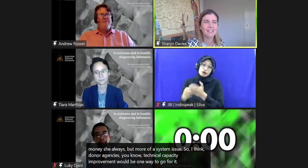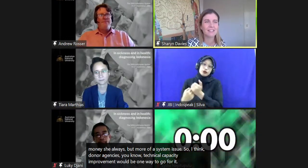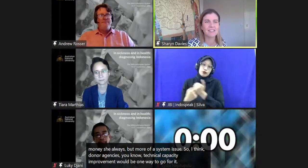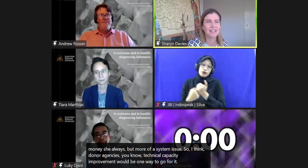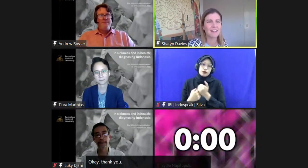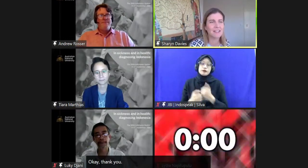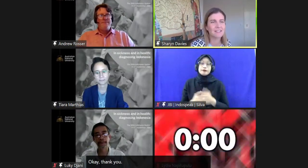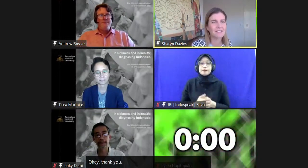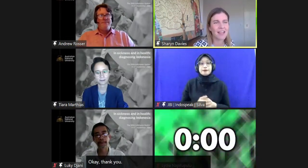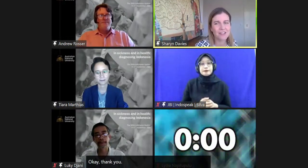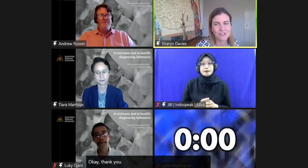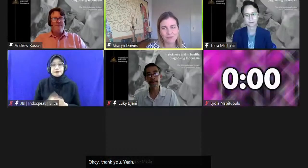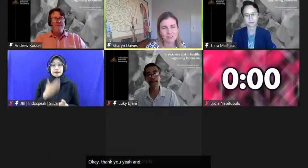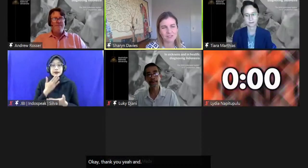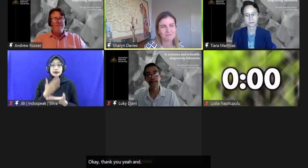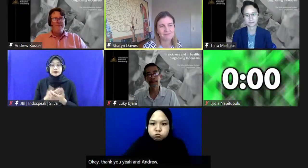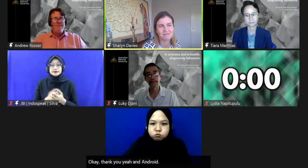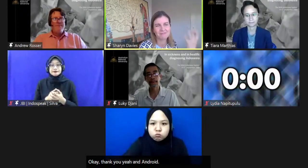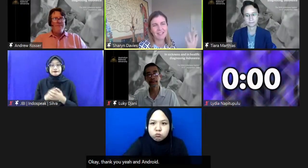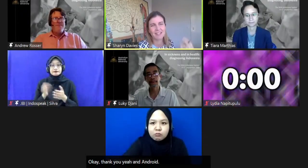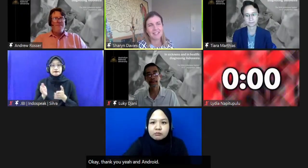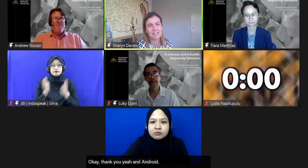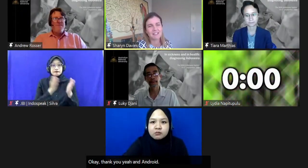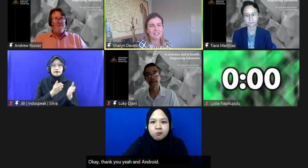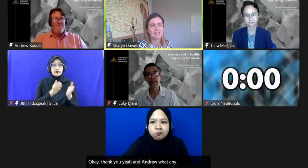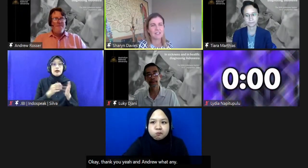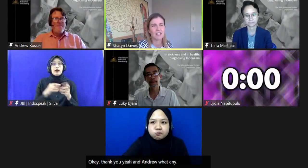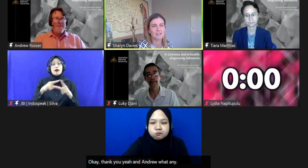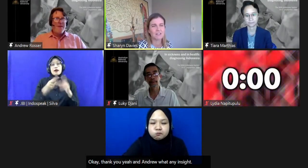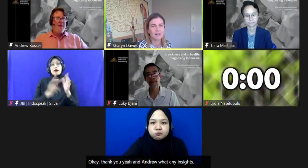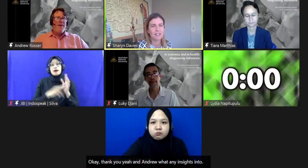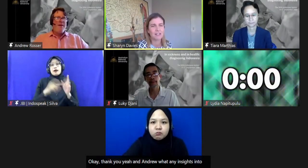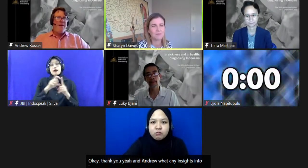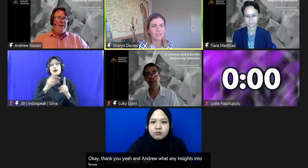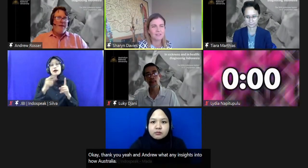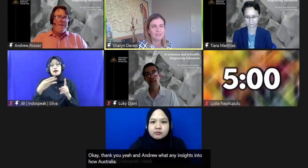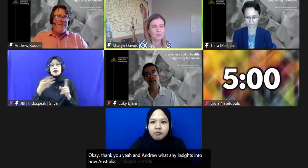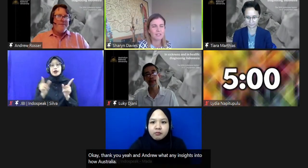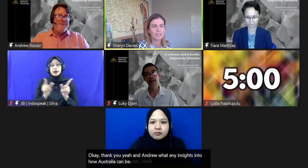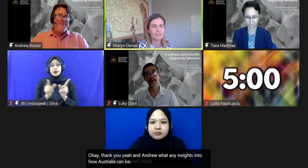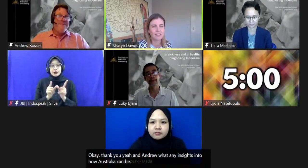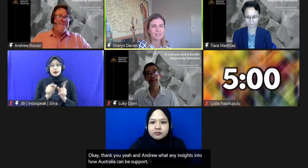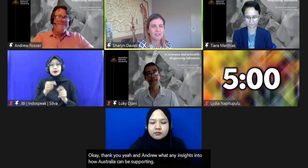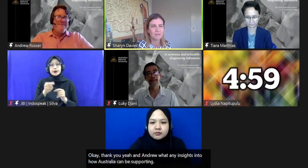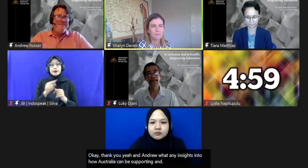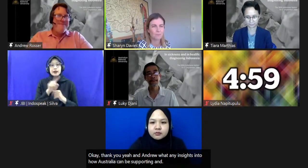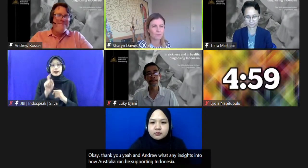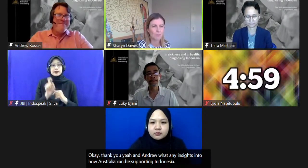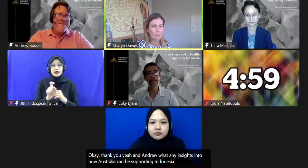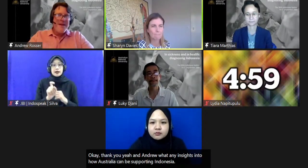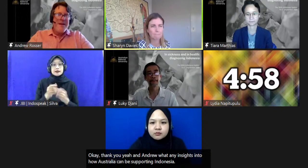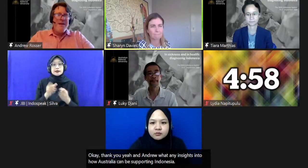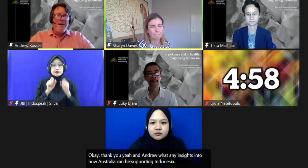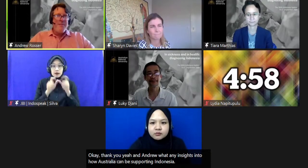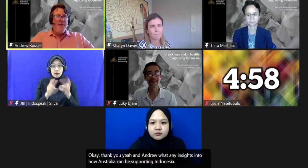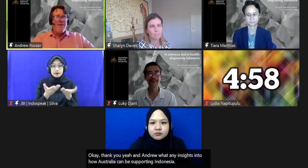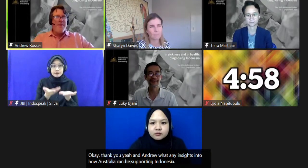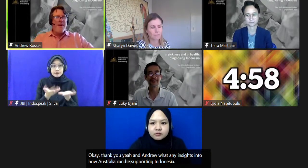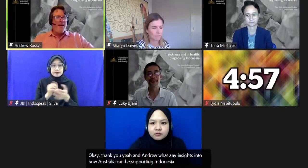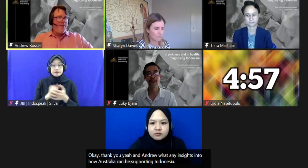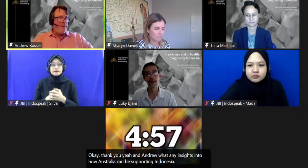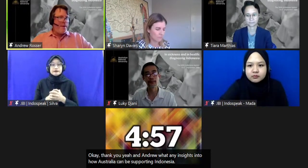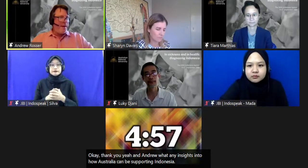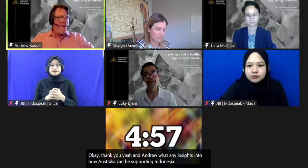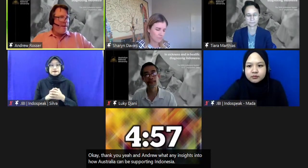Great, thank you, Tiara. And Andrew, any insights into how Australia can be supporting Indonesia?